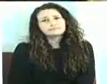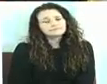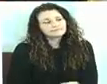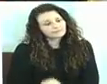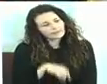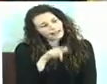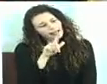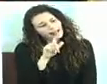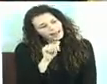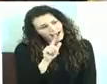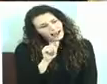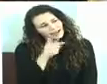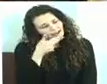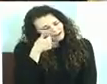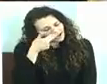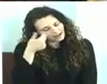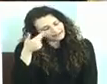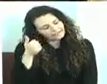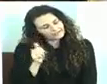Light at night.